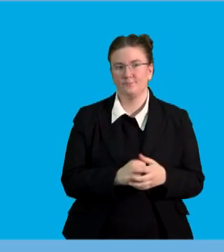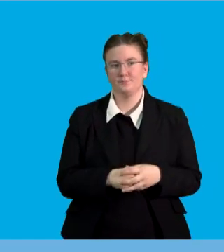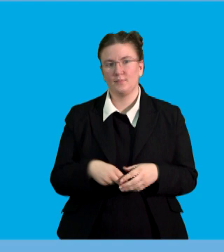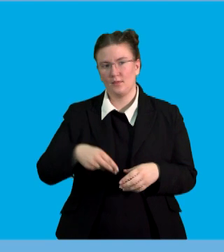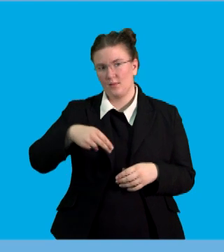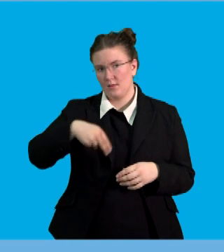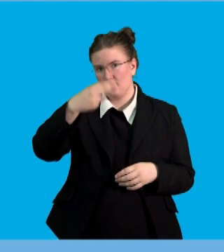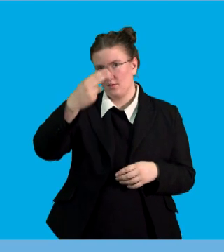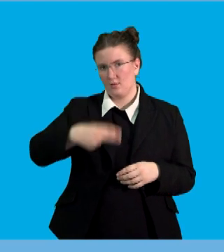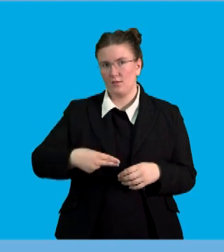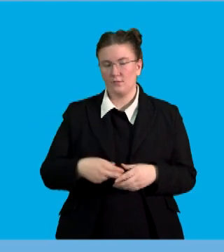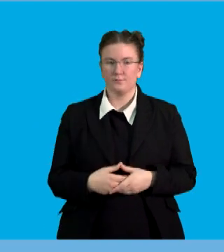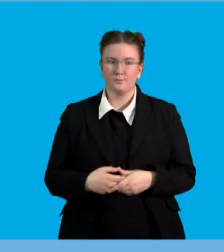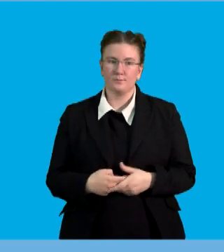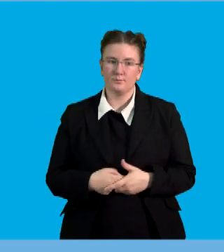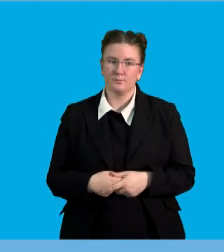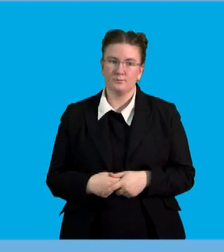So highest